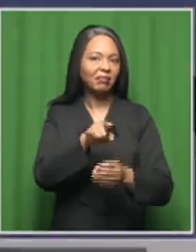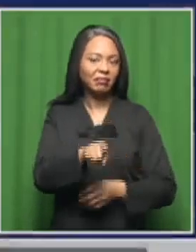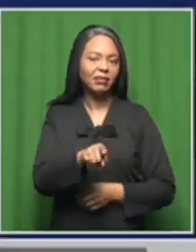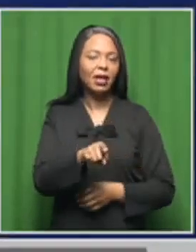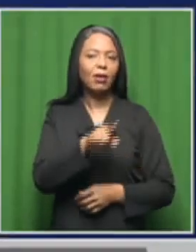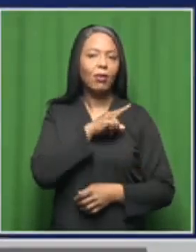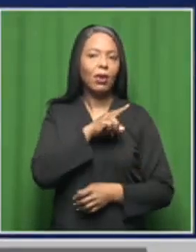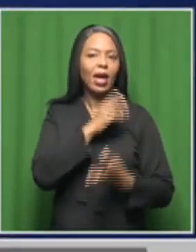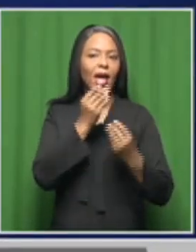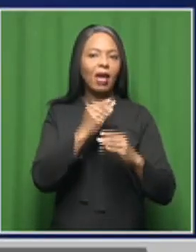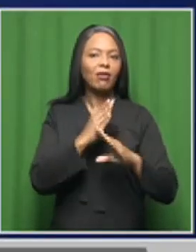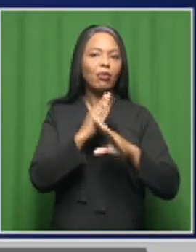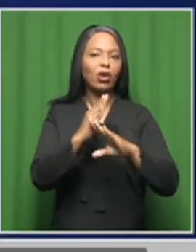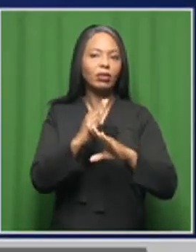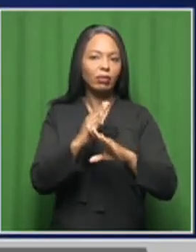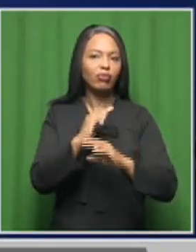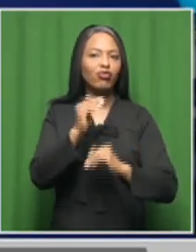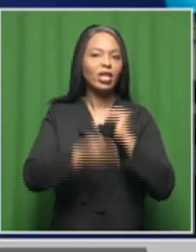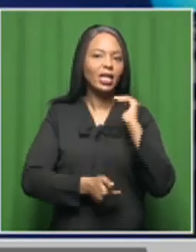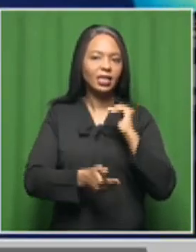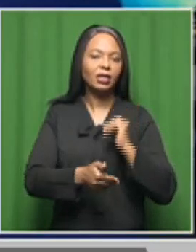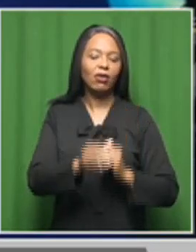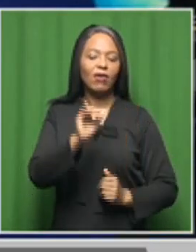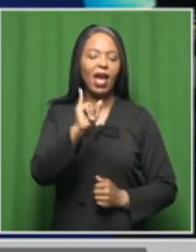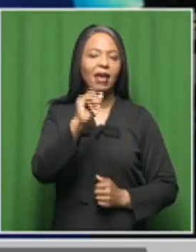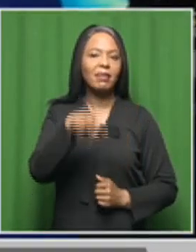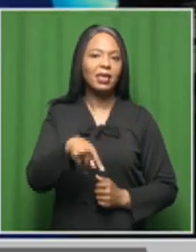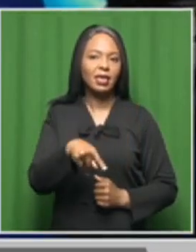IP, some